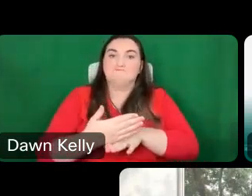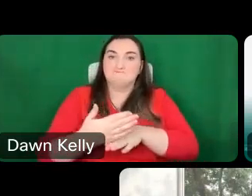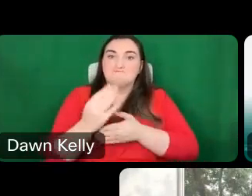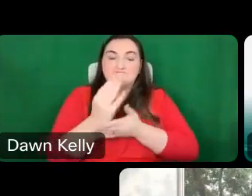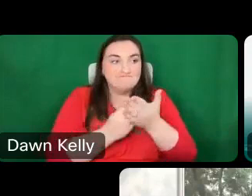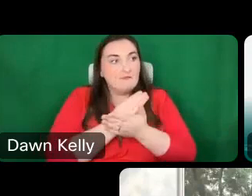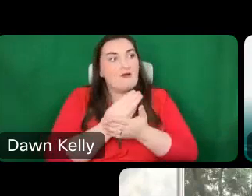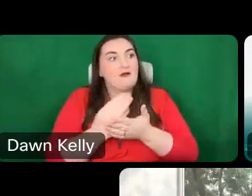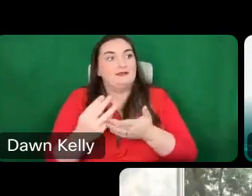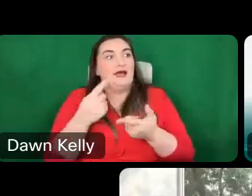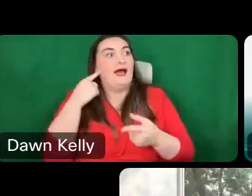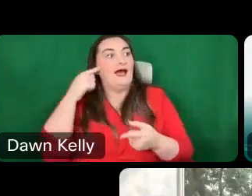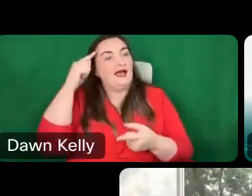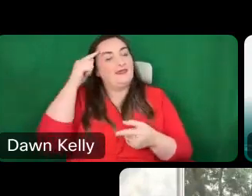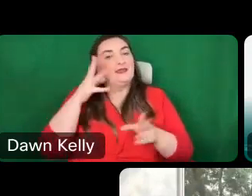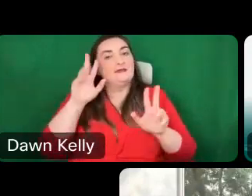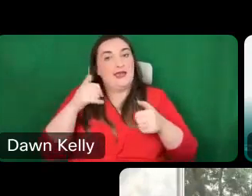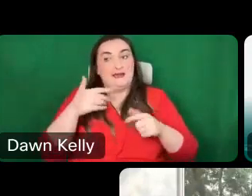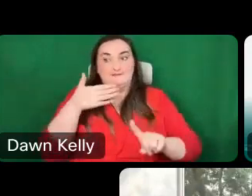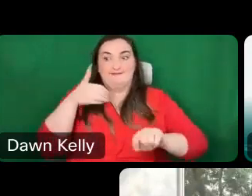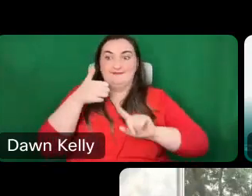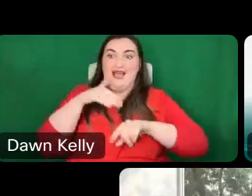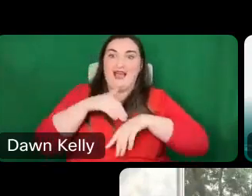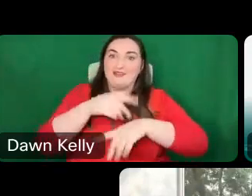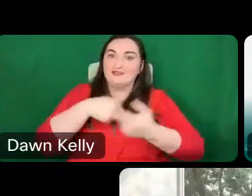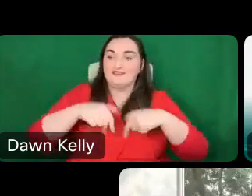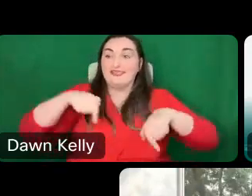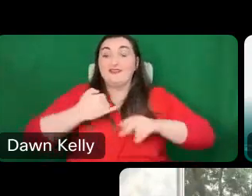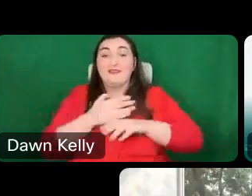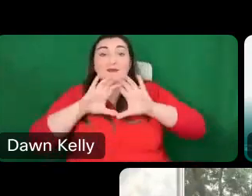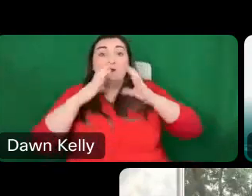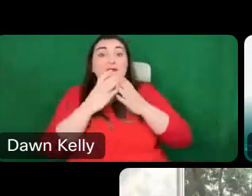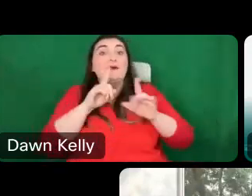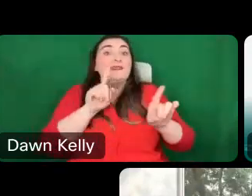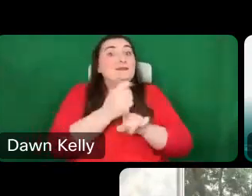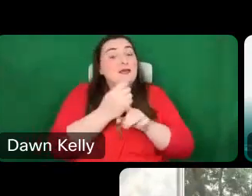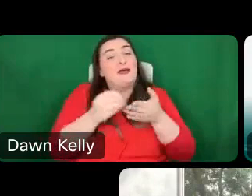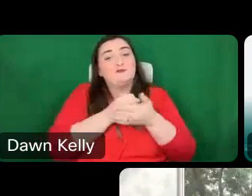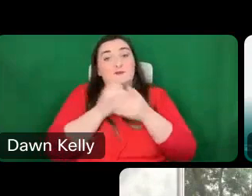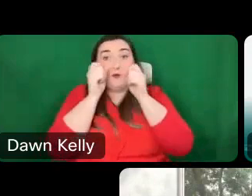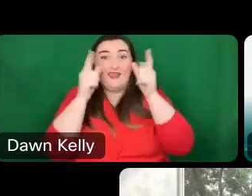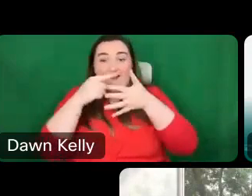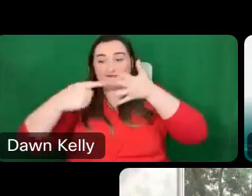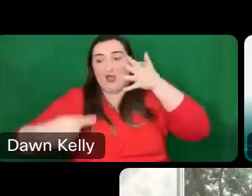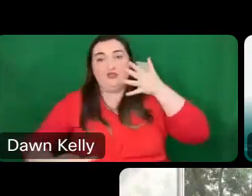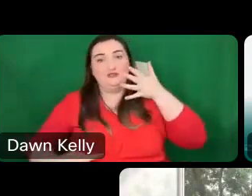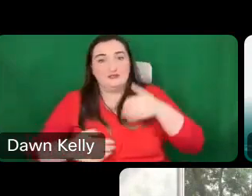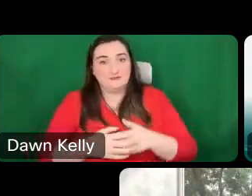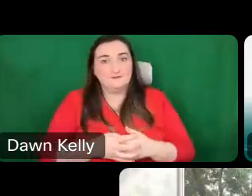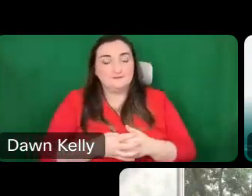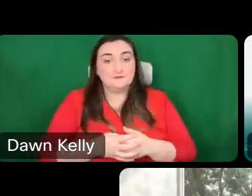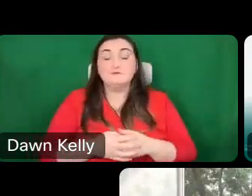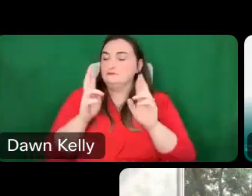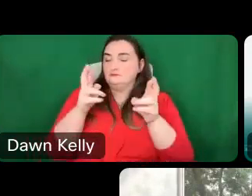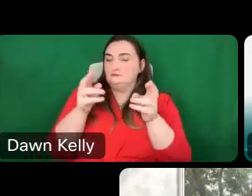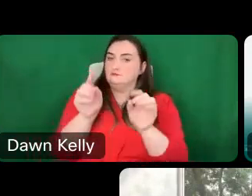aspects that I think will impact on us here in the community, whilst being aware of the other ones as well, you know. Okay. And you're right there, you're touching on something